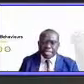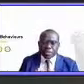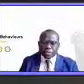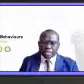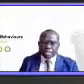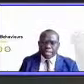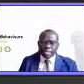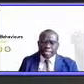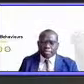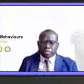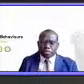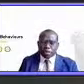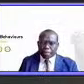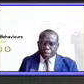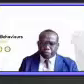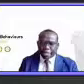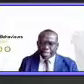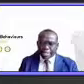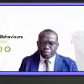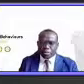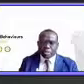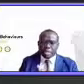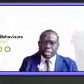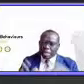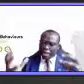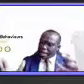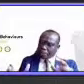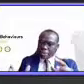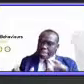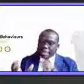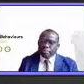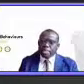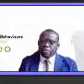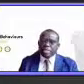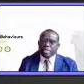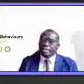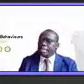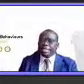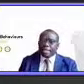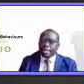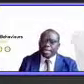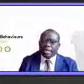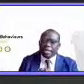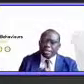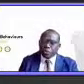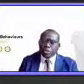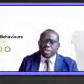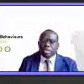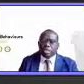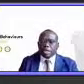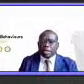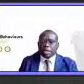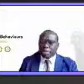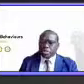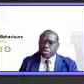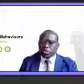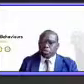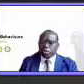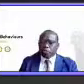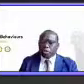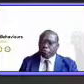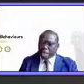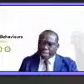major discourse in terms of airport financing, because airport in themselves, they take huge